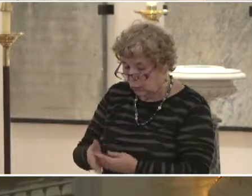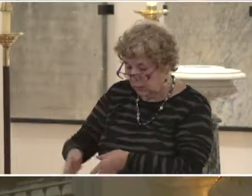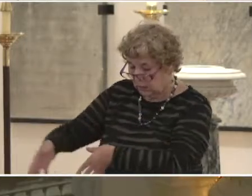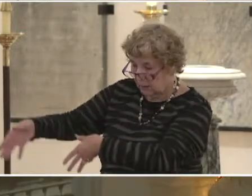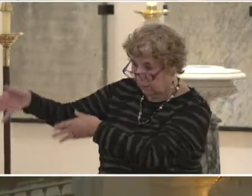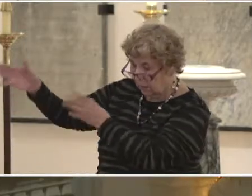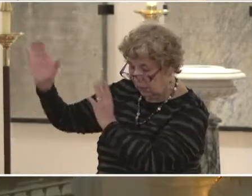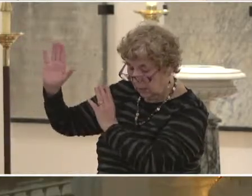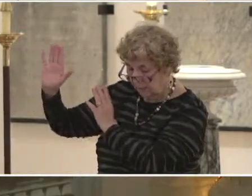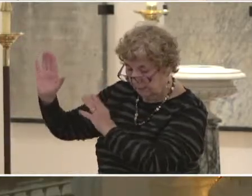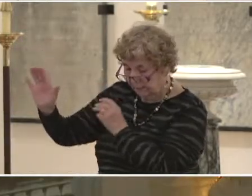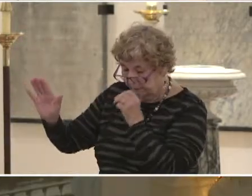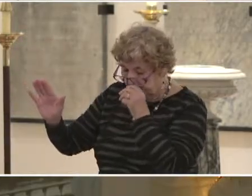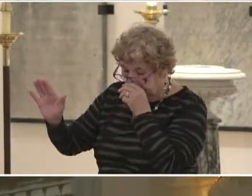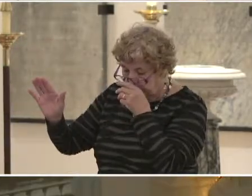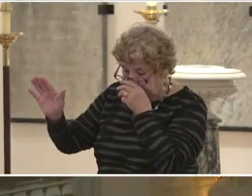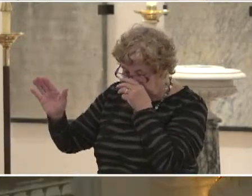through.